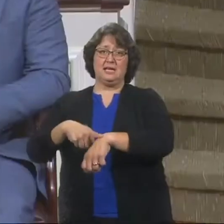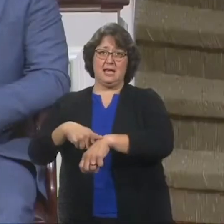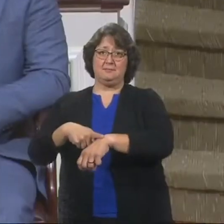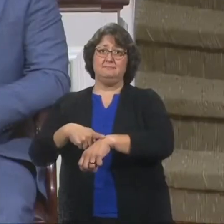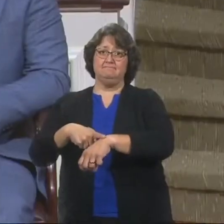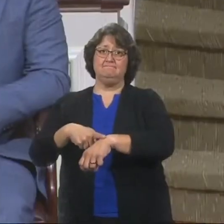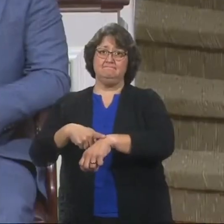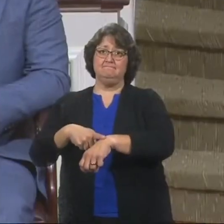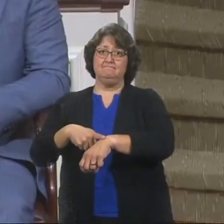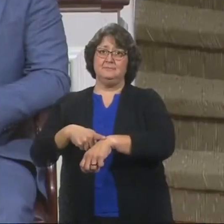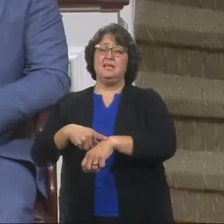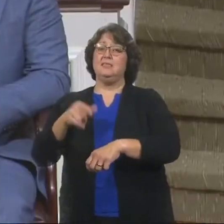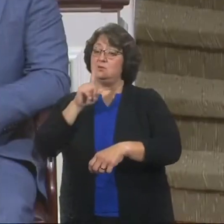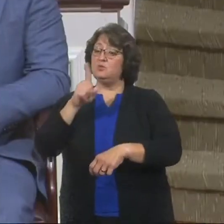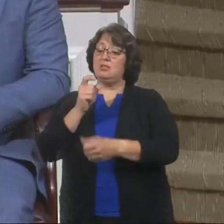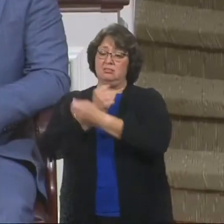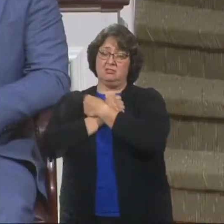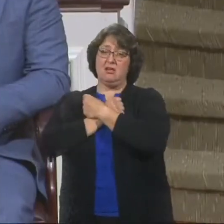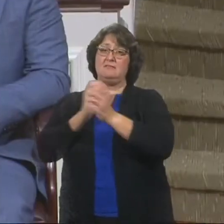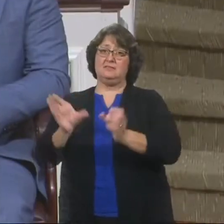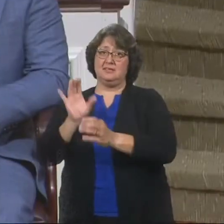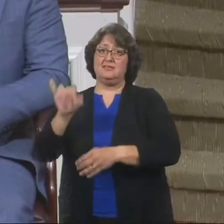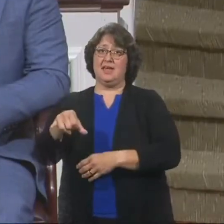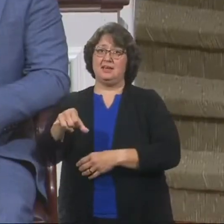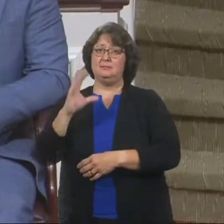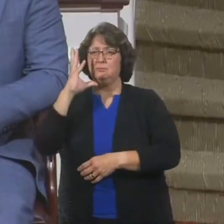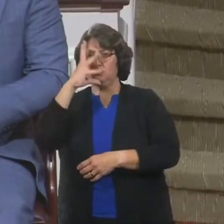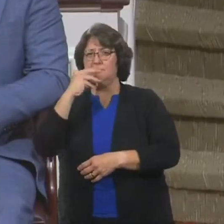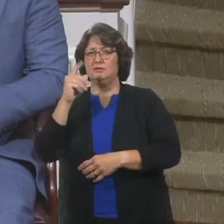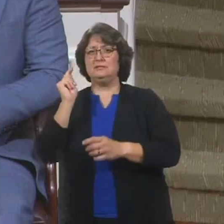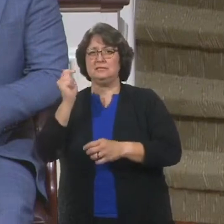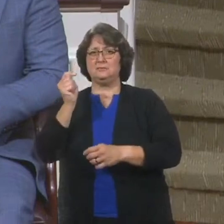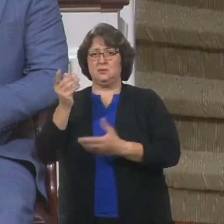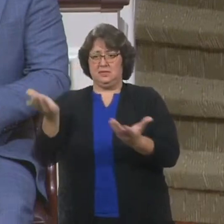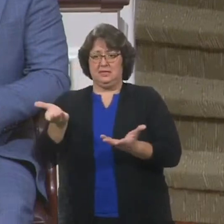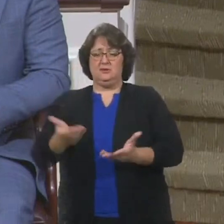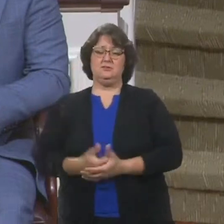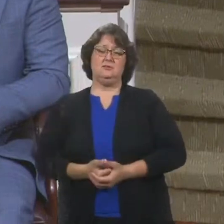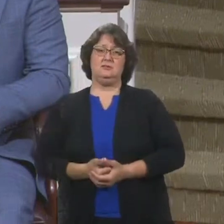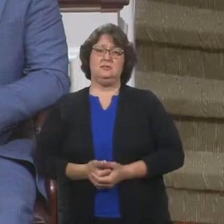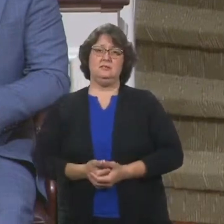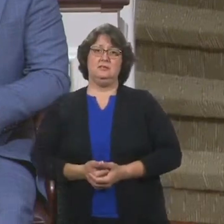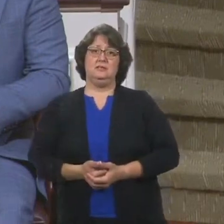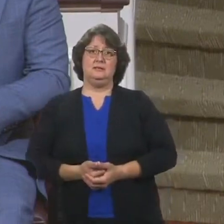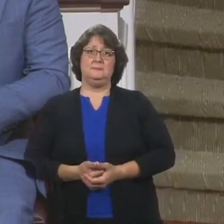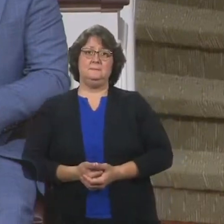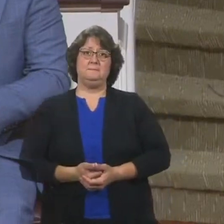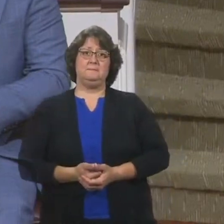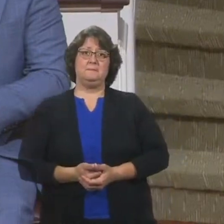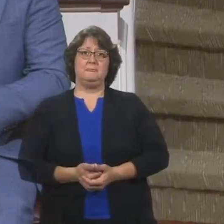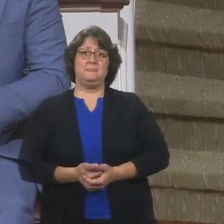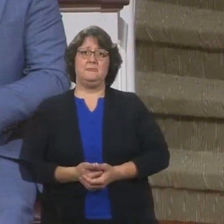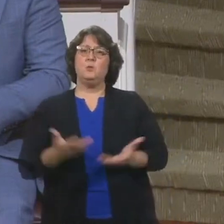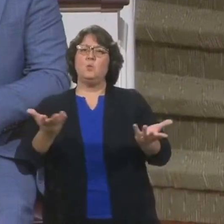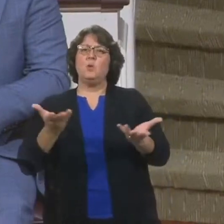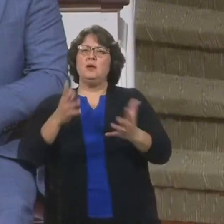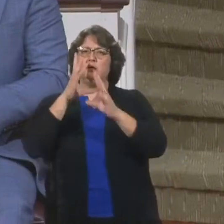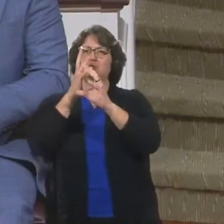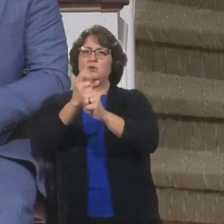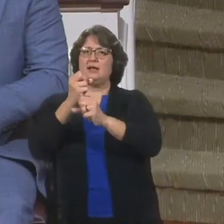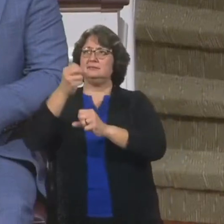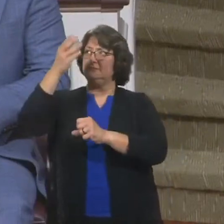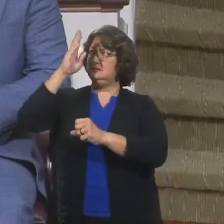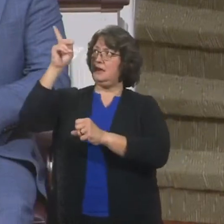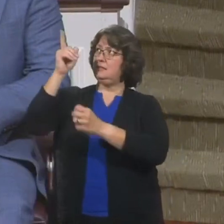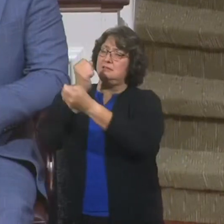adverse time. That's what real love does. A beautiful testimony here. Well, what attracts the love of God